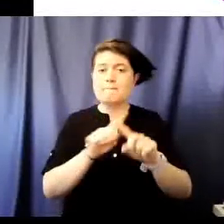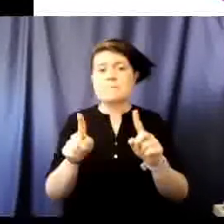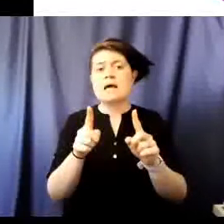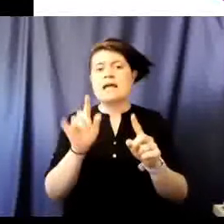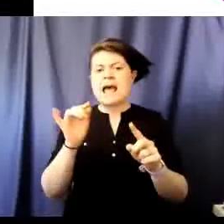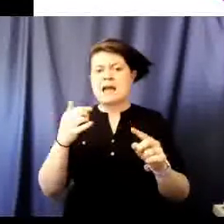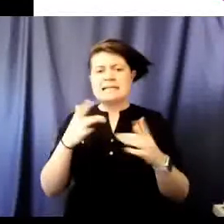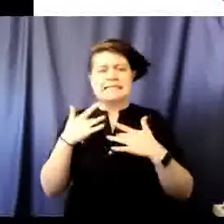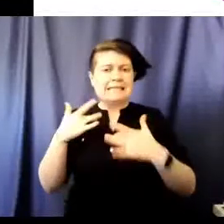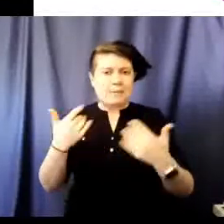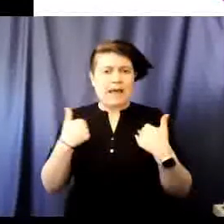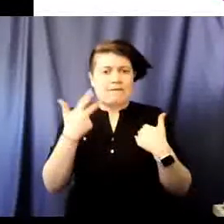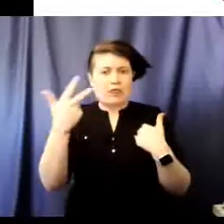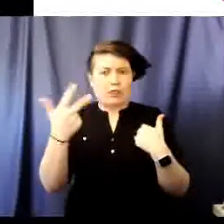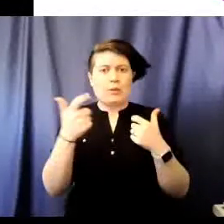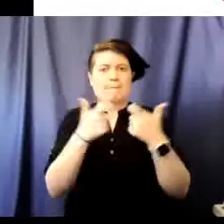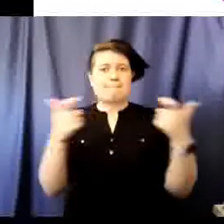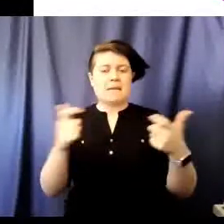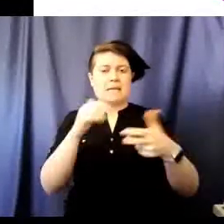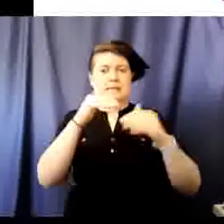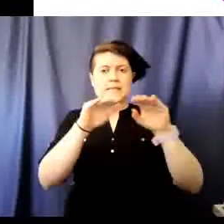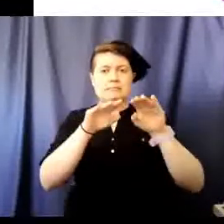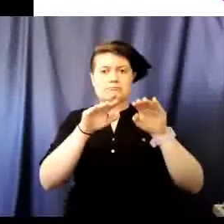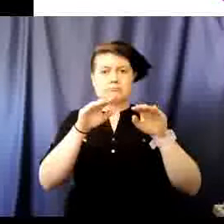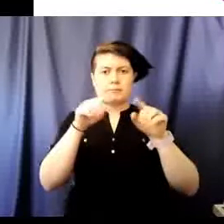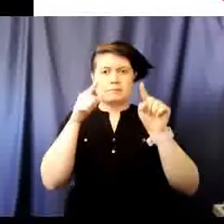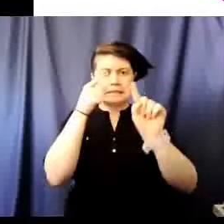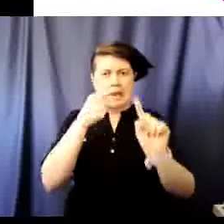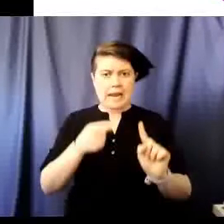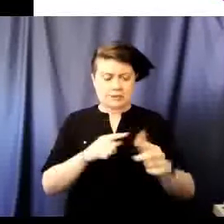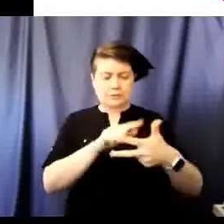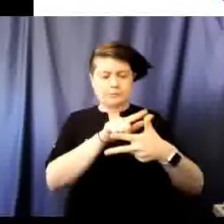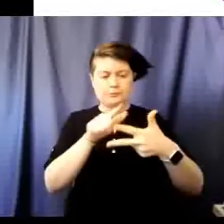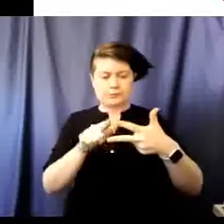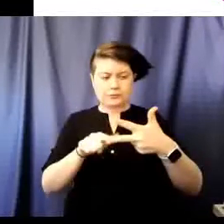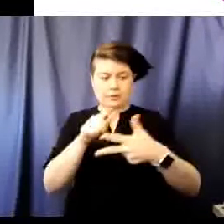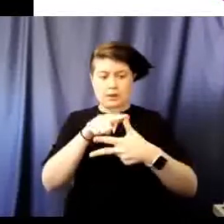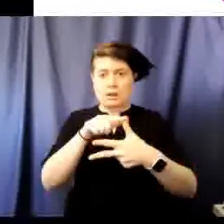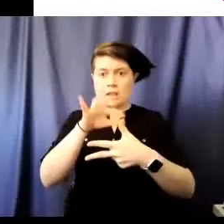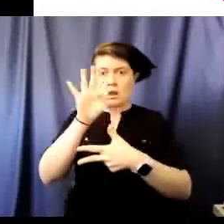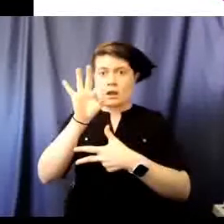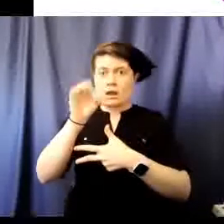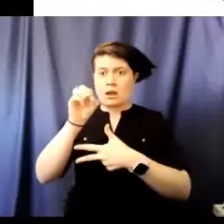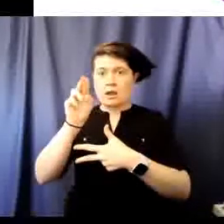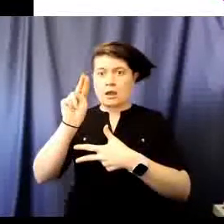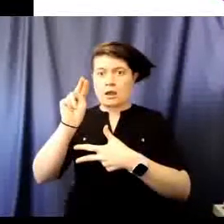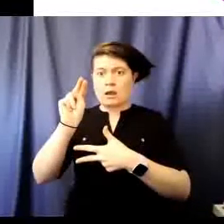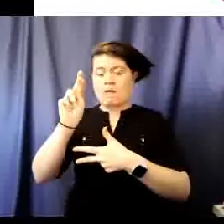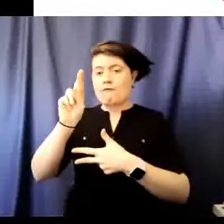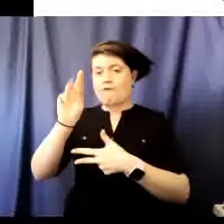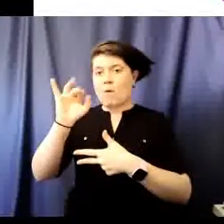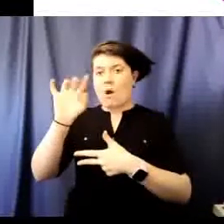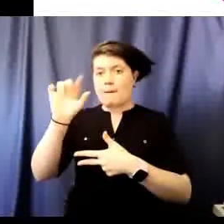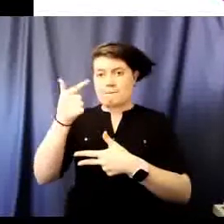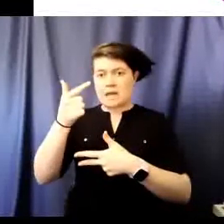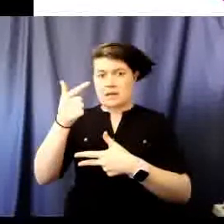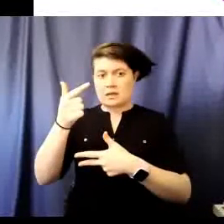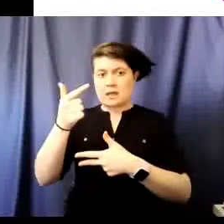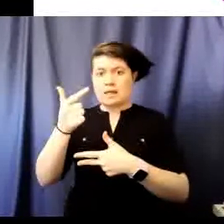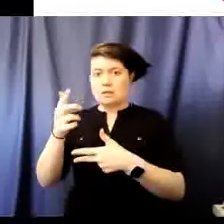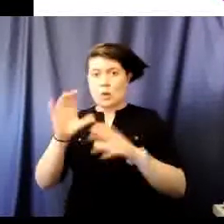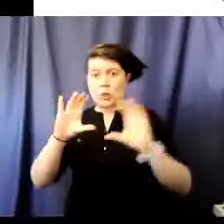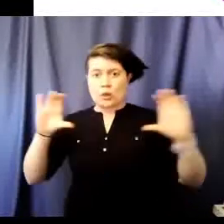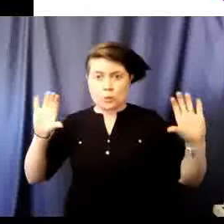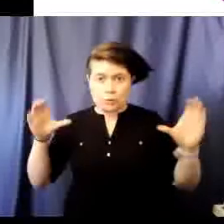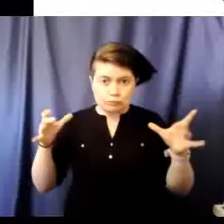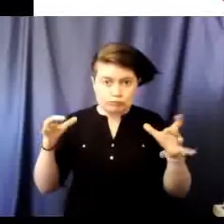will have. Stage 1 is the forming stage. And this is when the group initially comes together and the group members are getting to